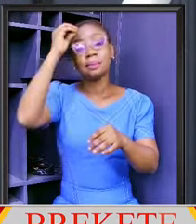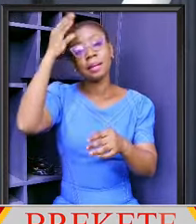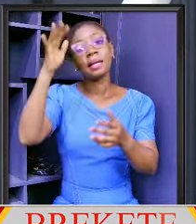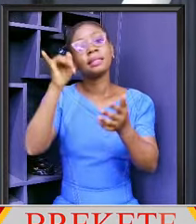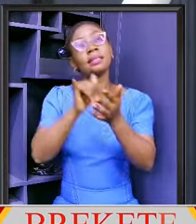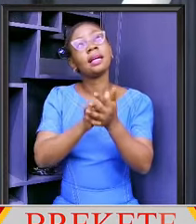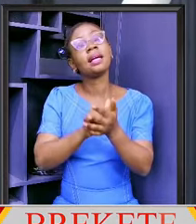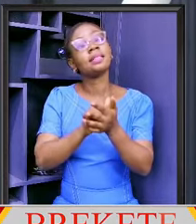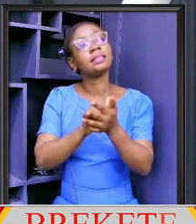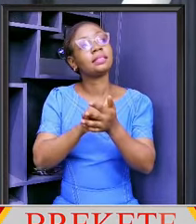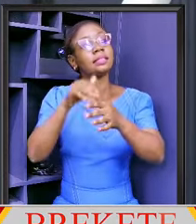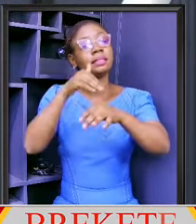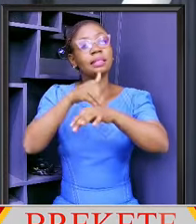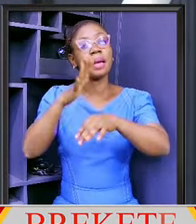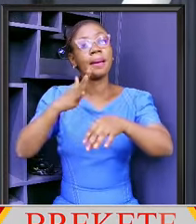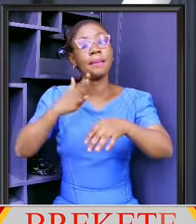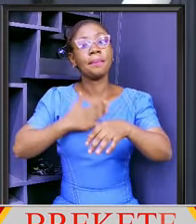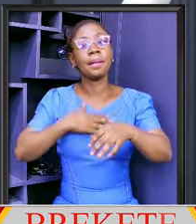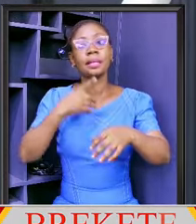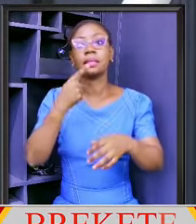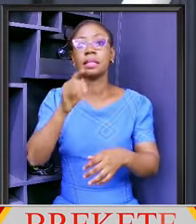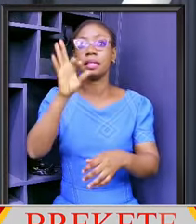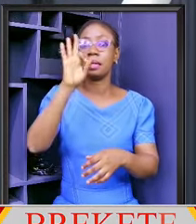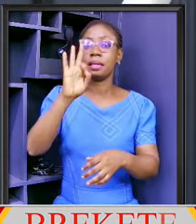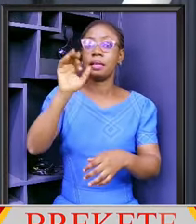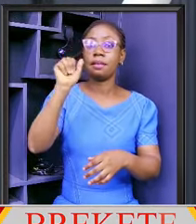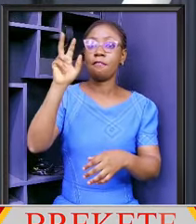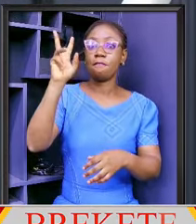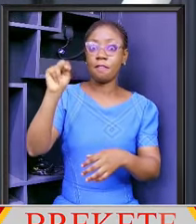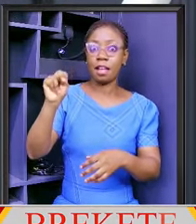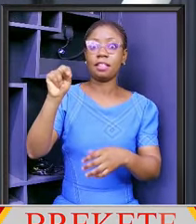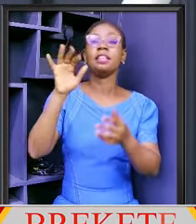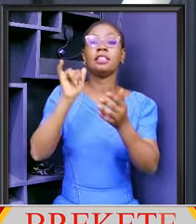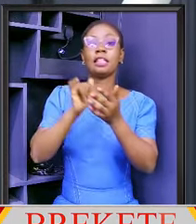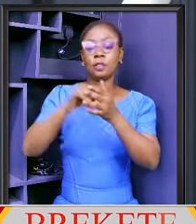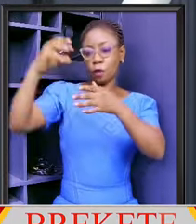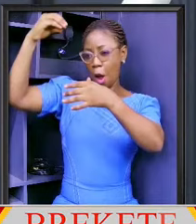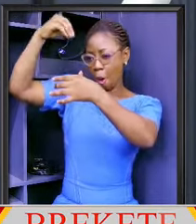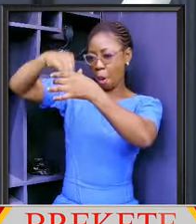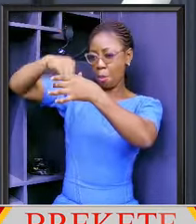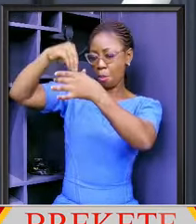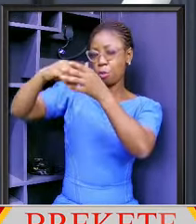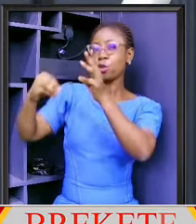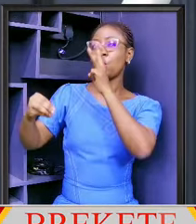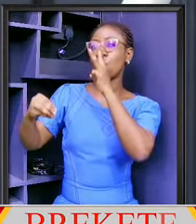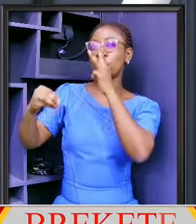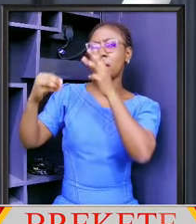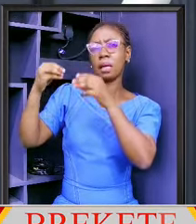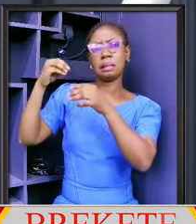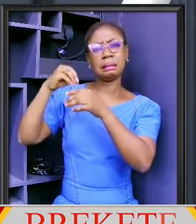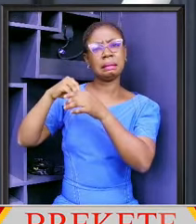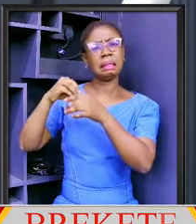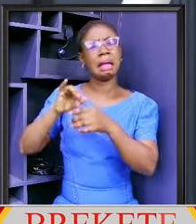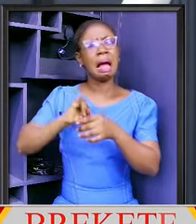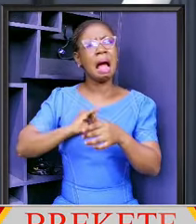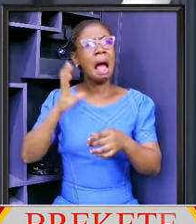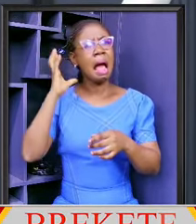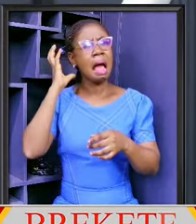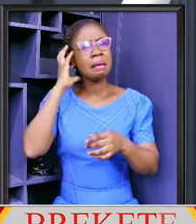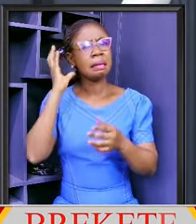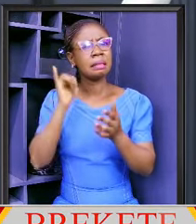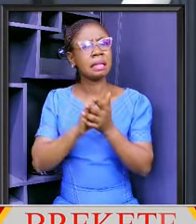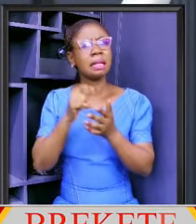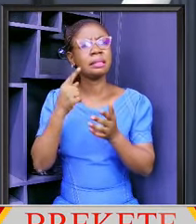those fan where then they put water inside. I hear say the man don't die and